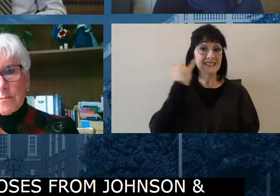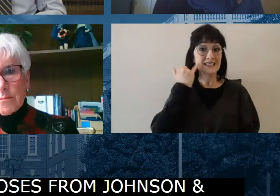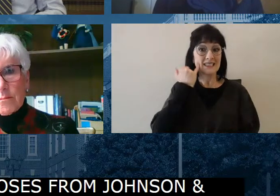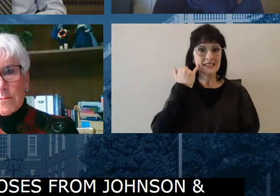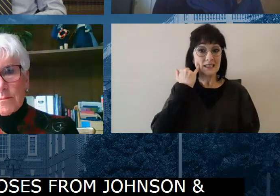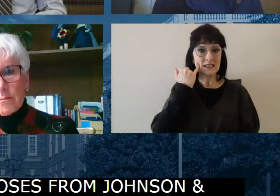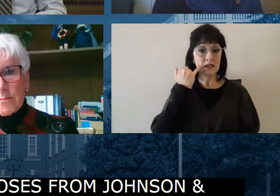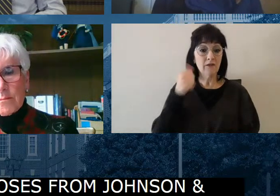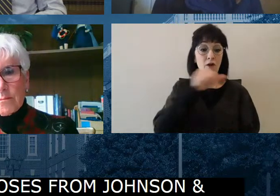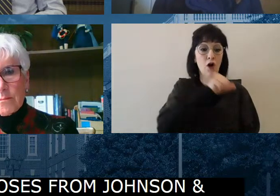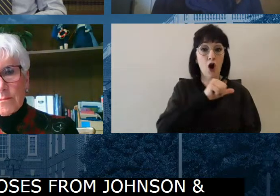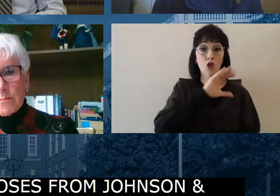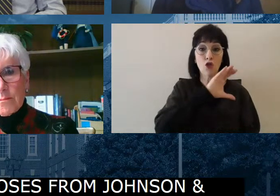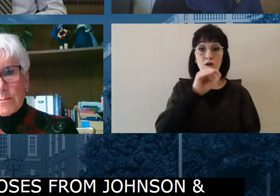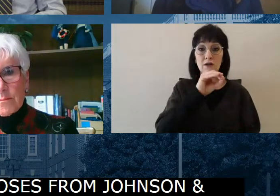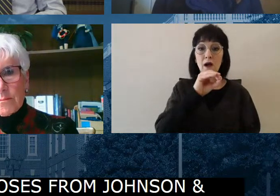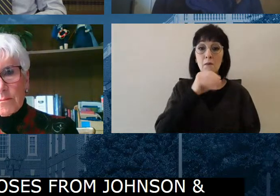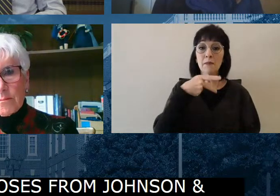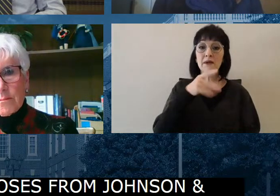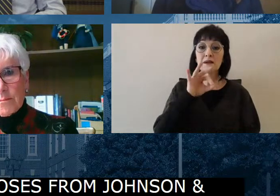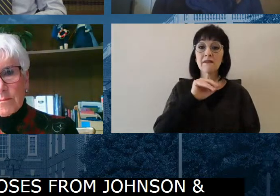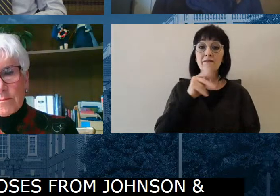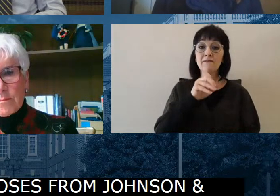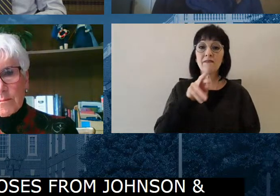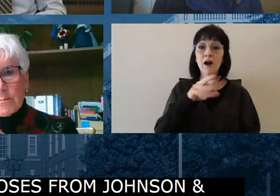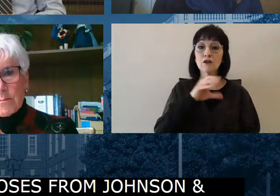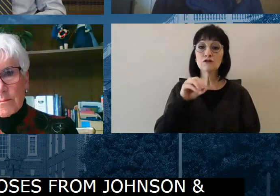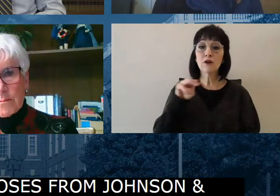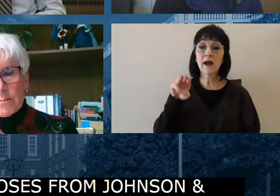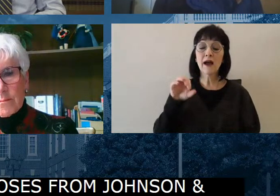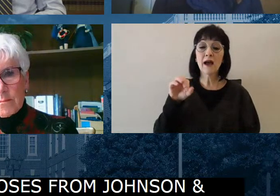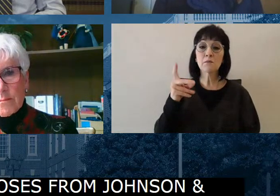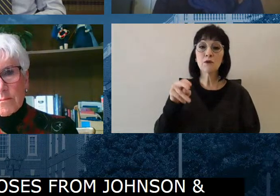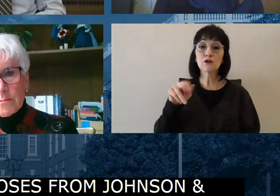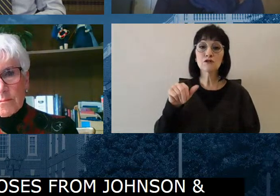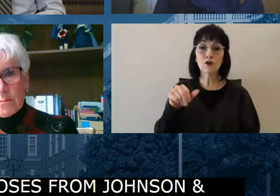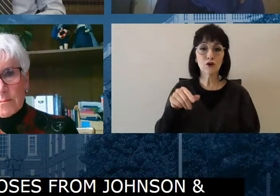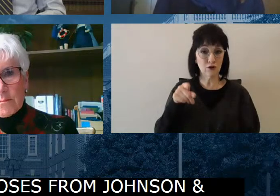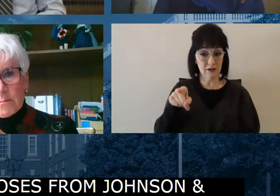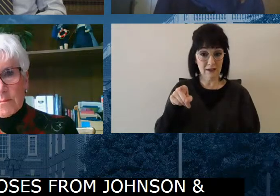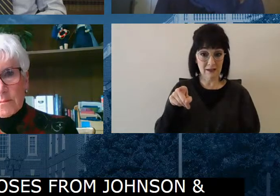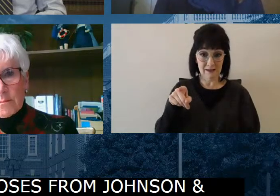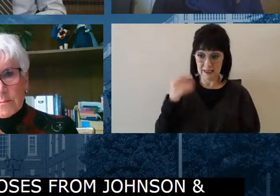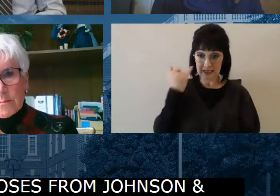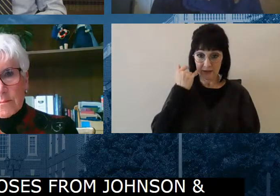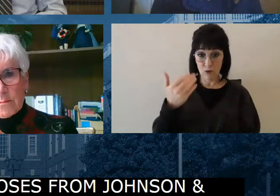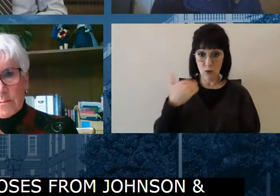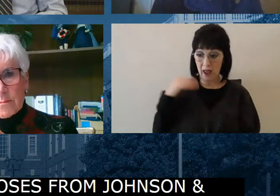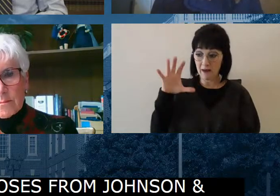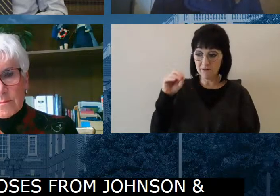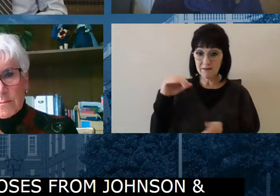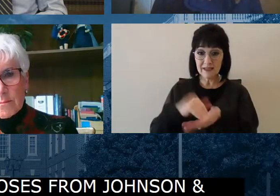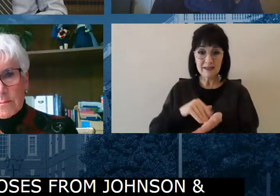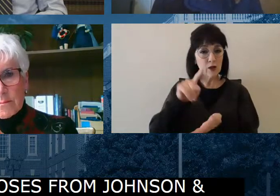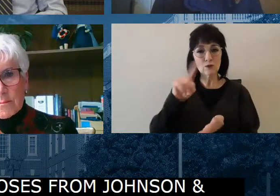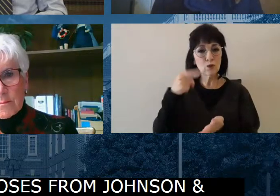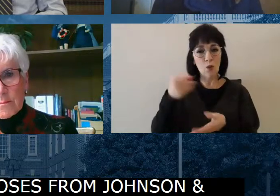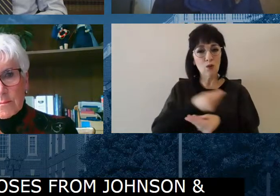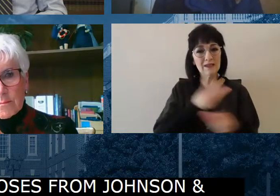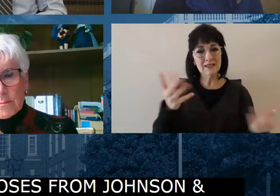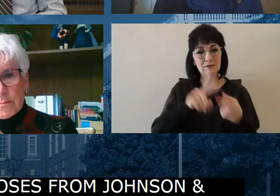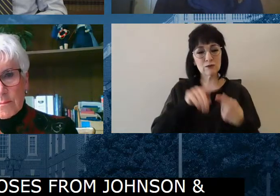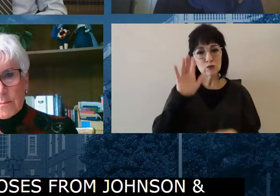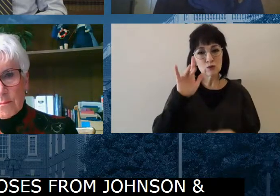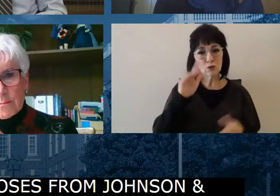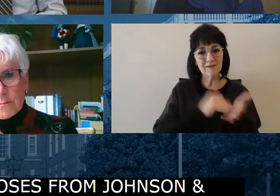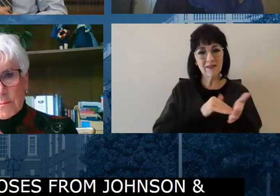100,000 vaccinations to fully vaccinate 50,000 Delawareans with the two-dose vaccines from